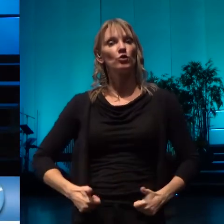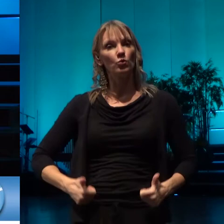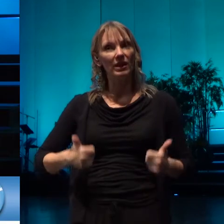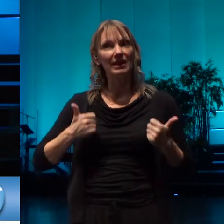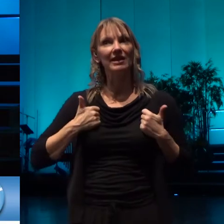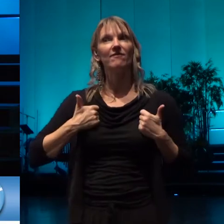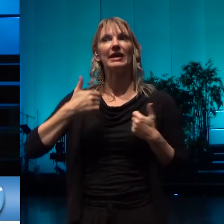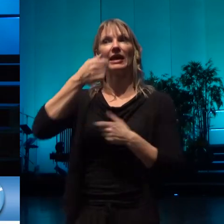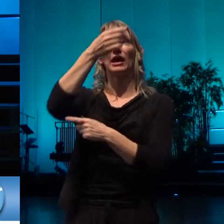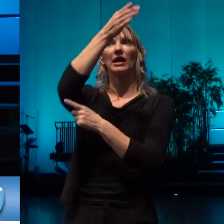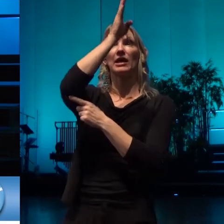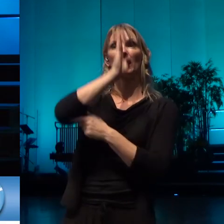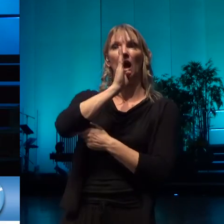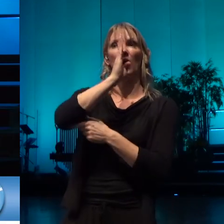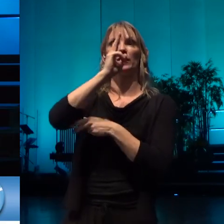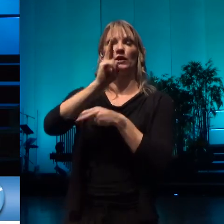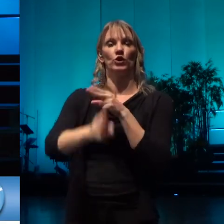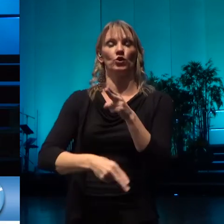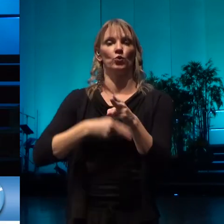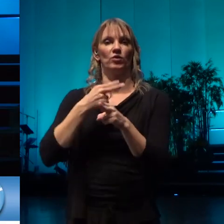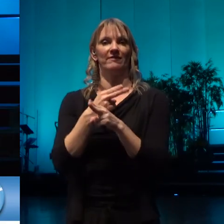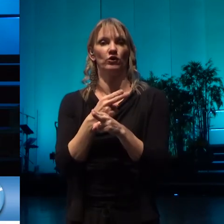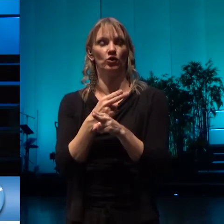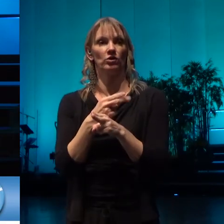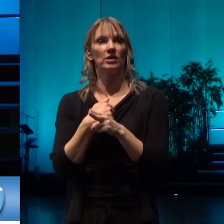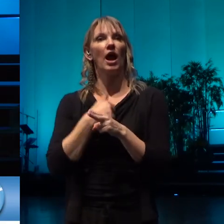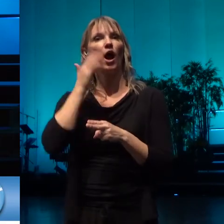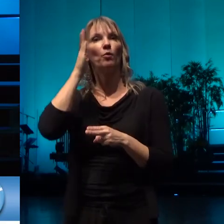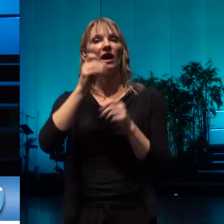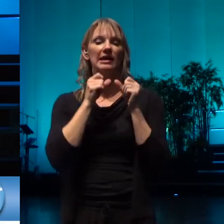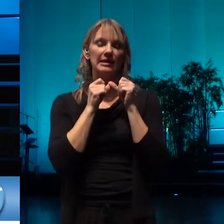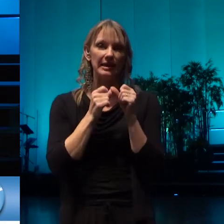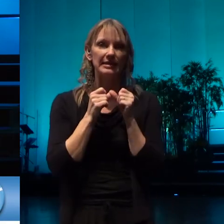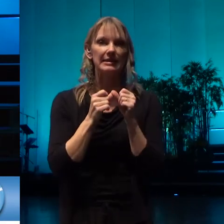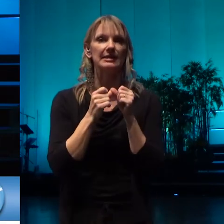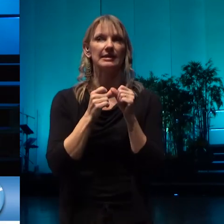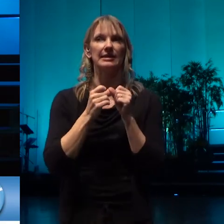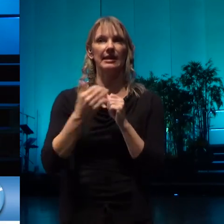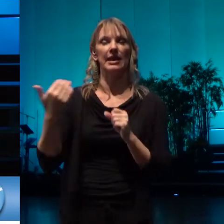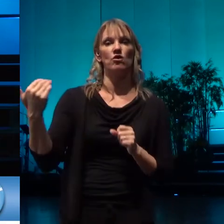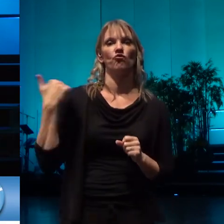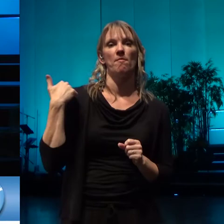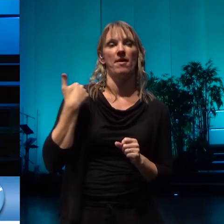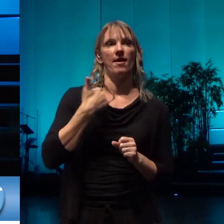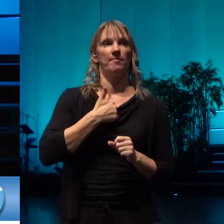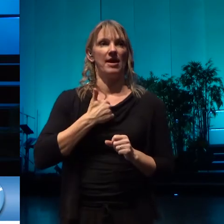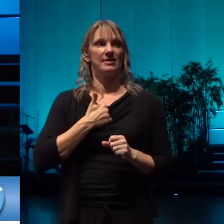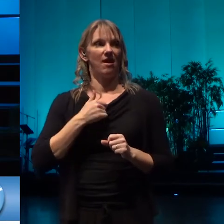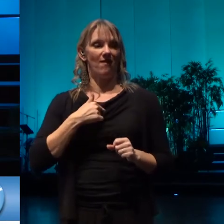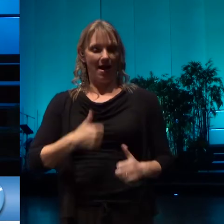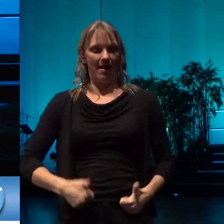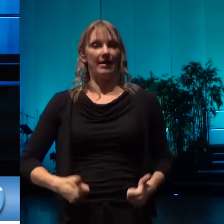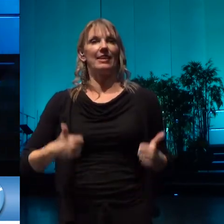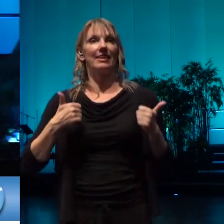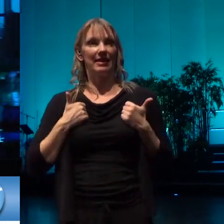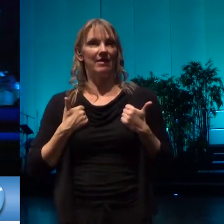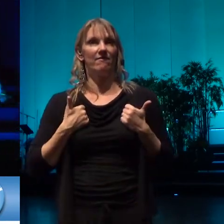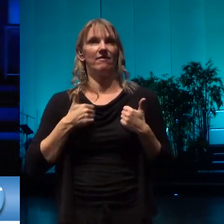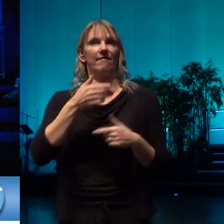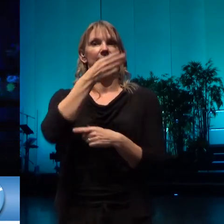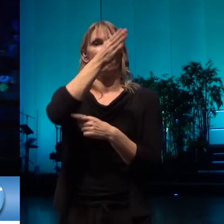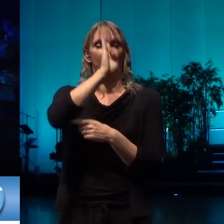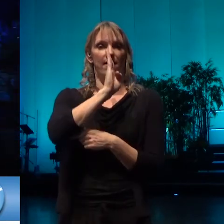in God's universe. I will consistently remind myself that I live in